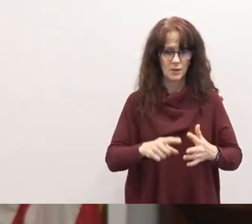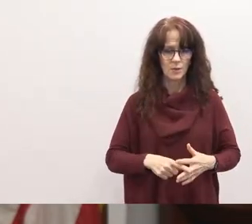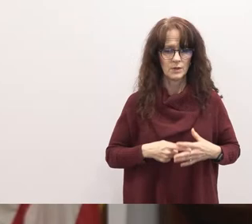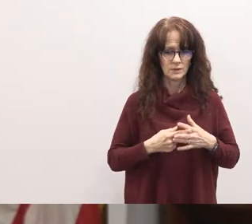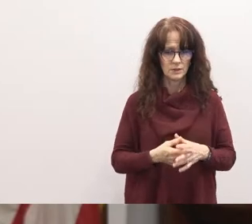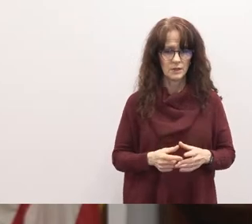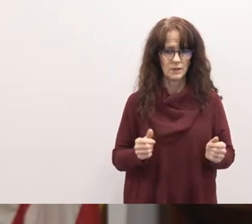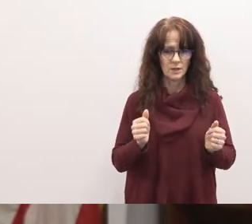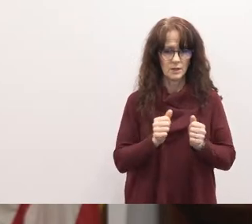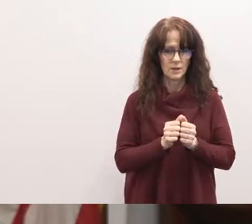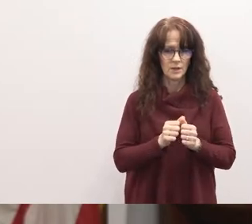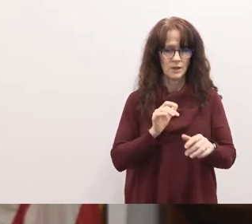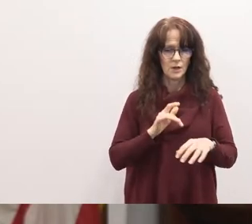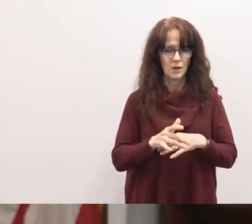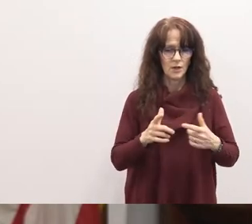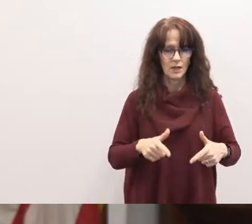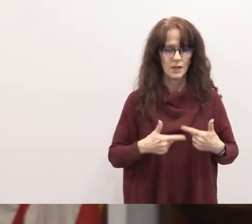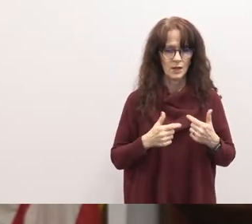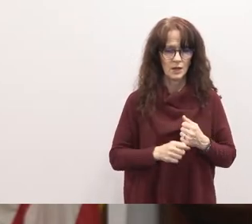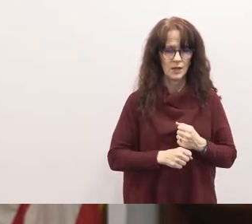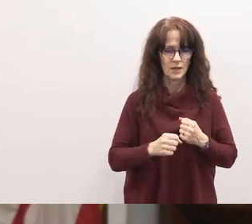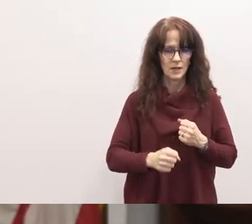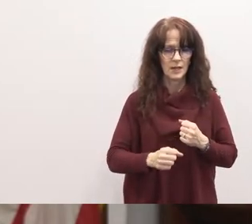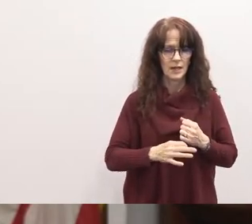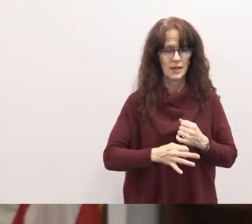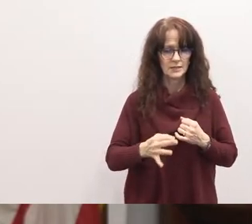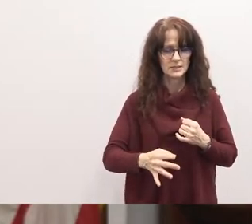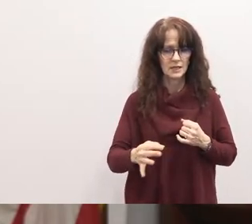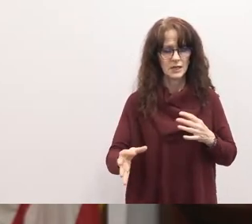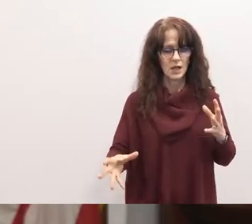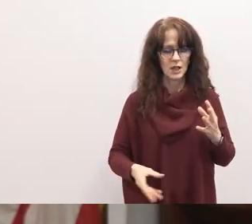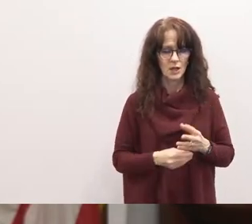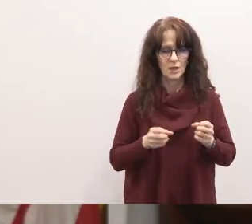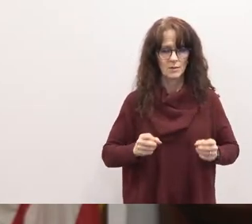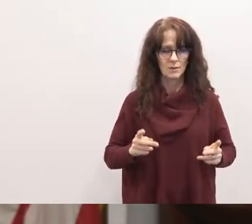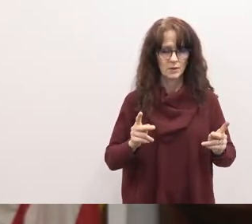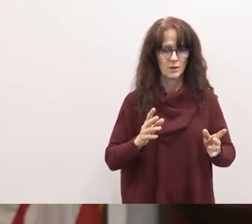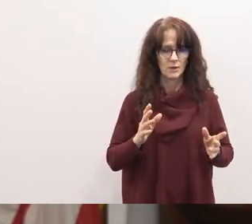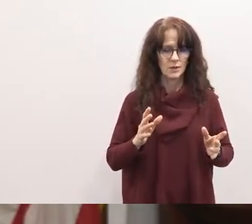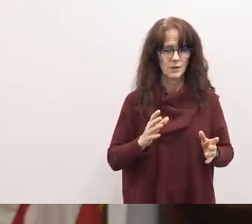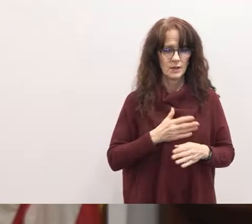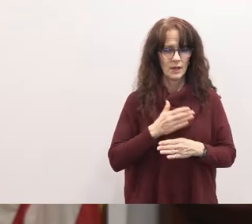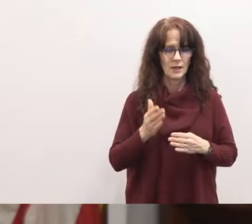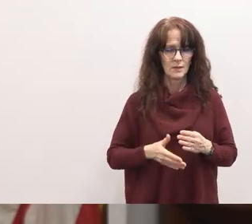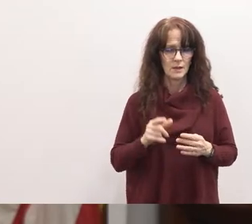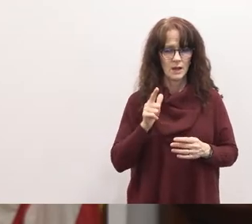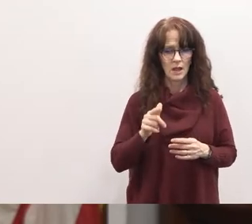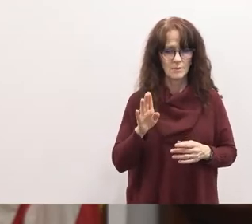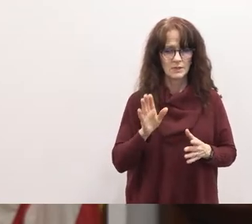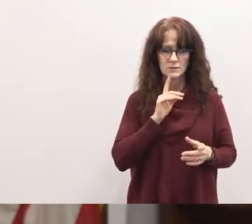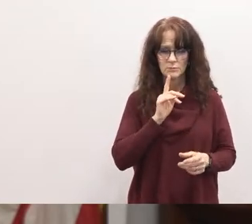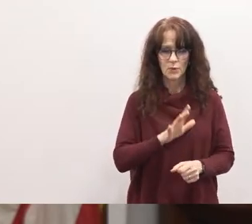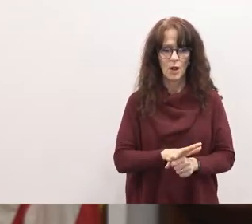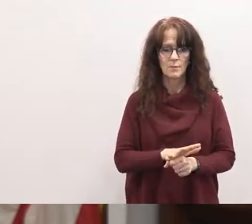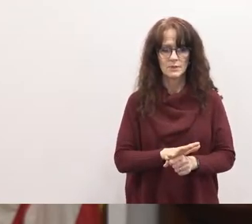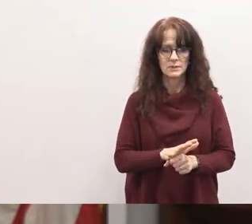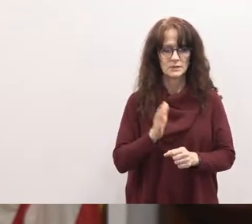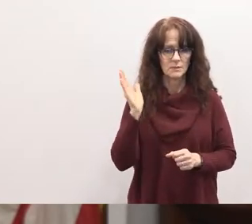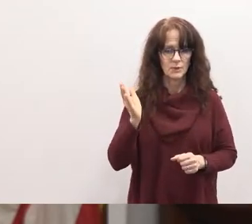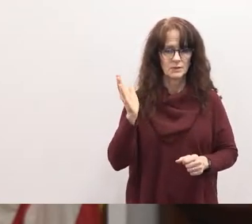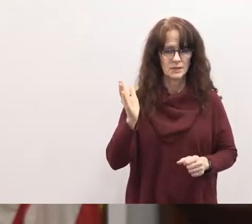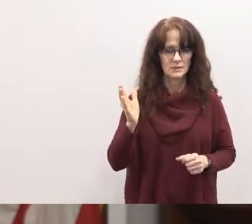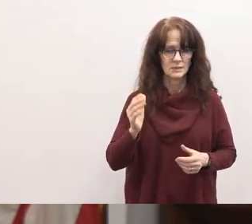with early learning and extended learning opportunities yesterday, ended the day yesterday with the Long Beach Promise